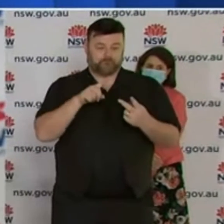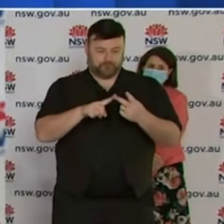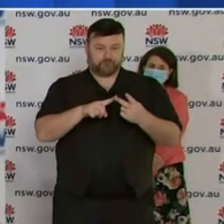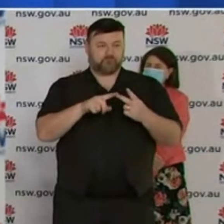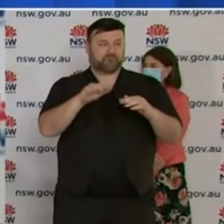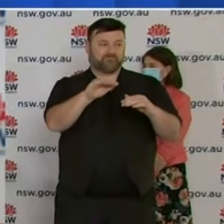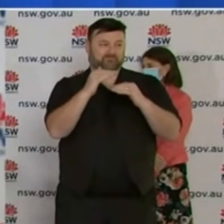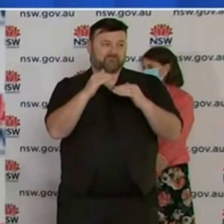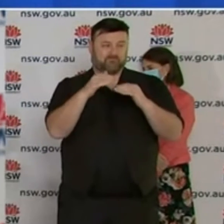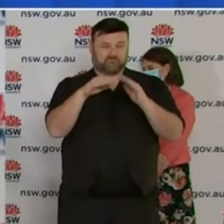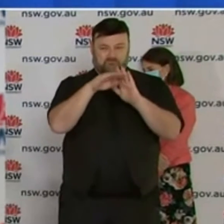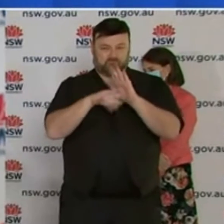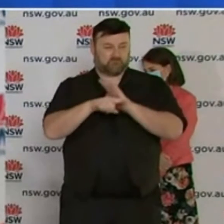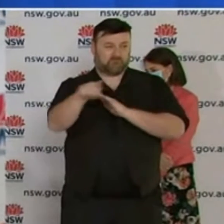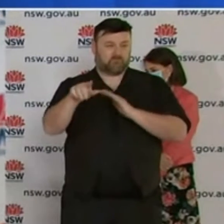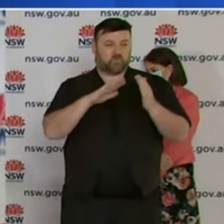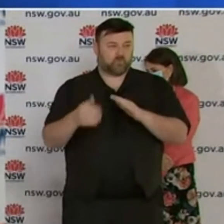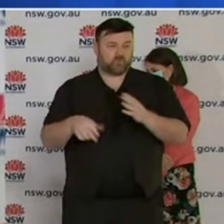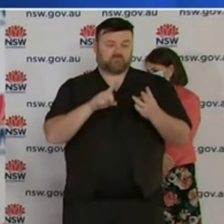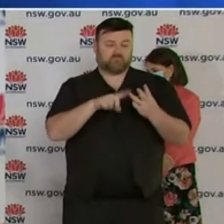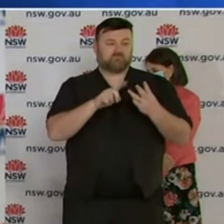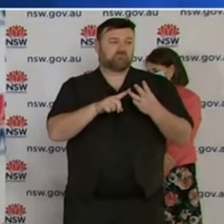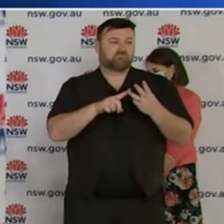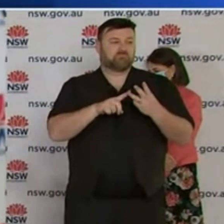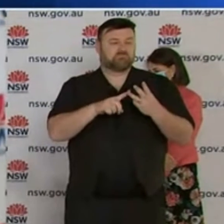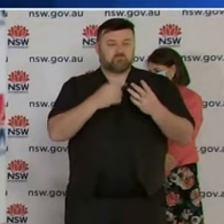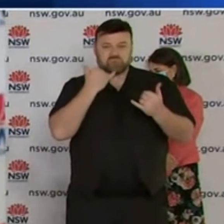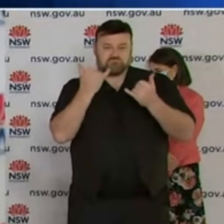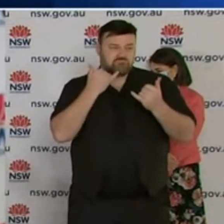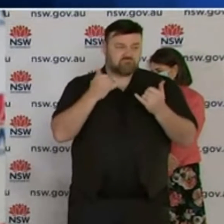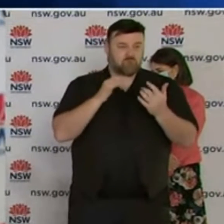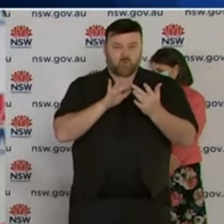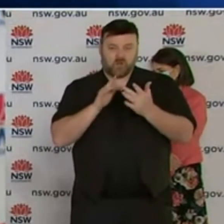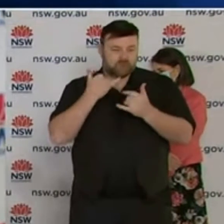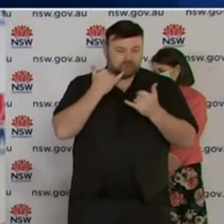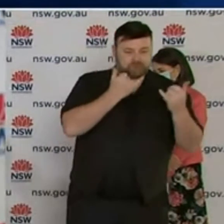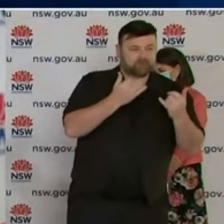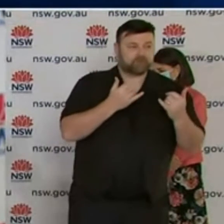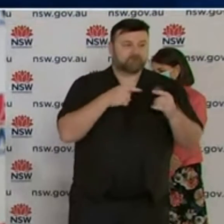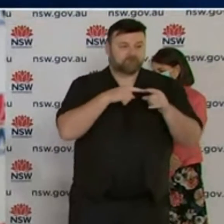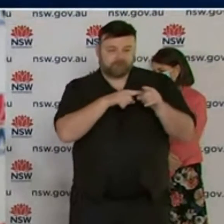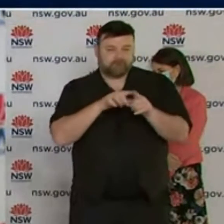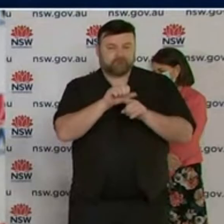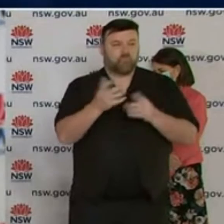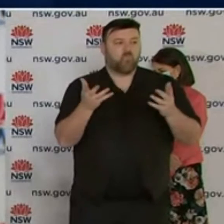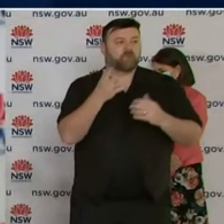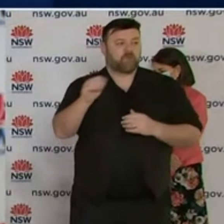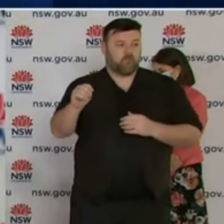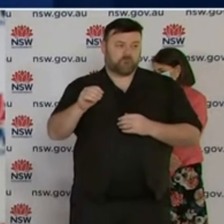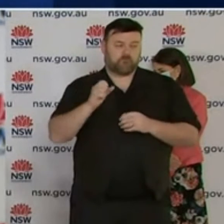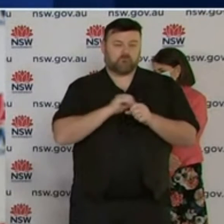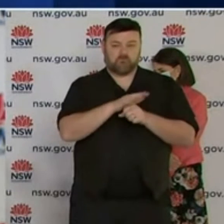community, and case finding and contact tracing. And those 3 things all play an important role. Their roles may vary